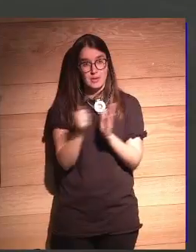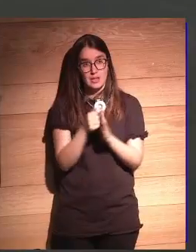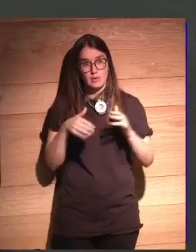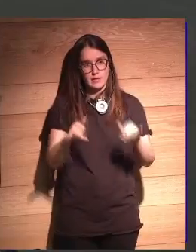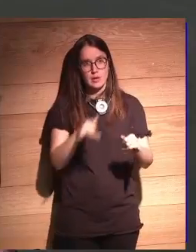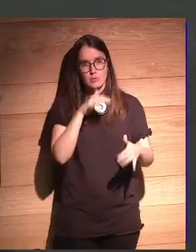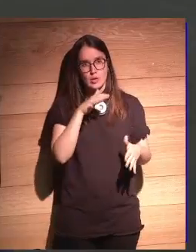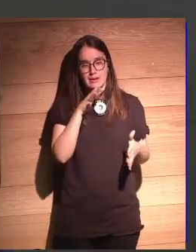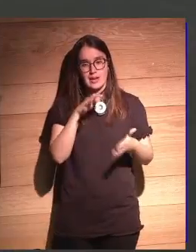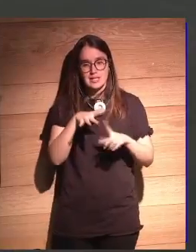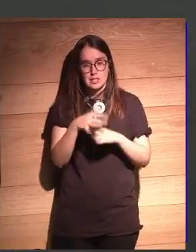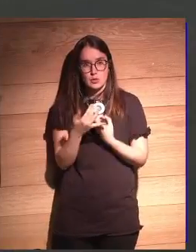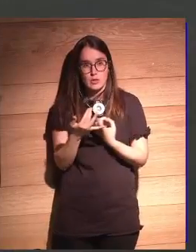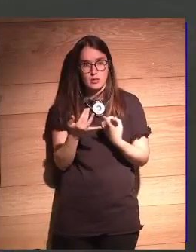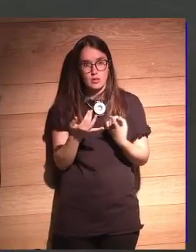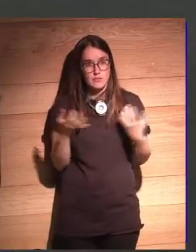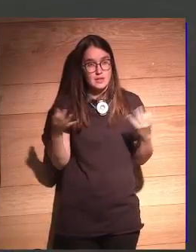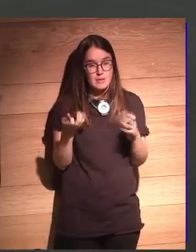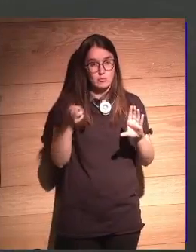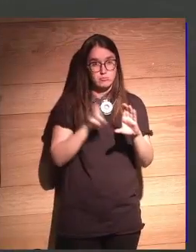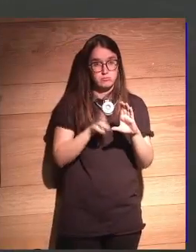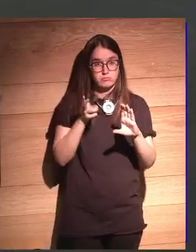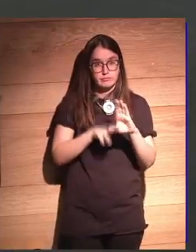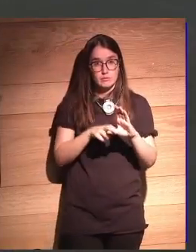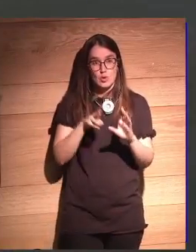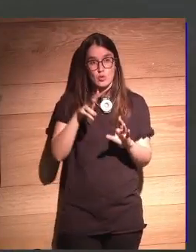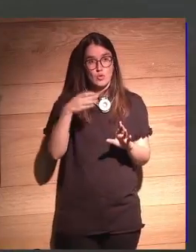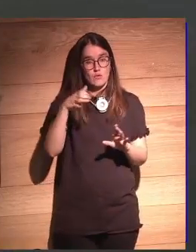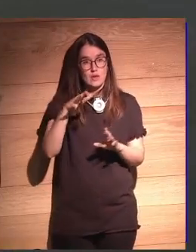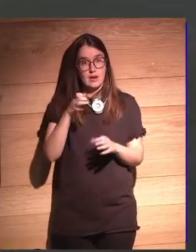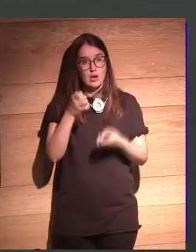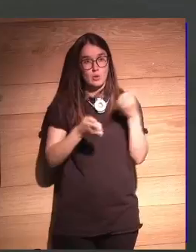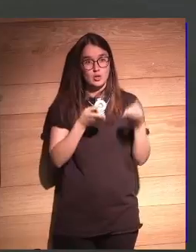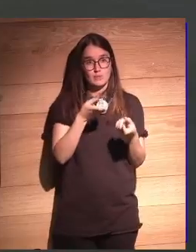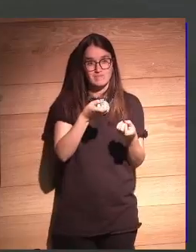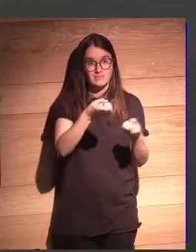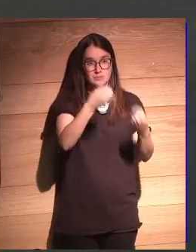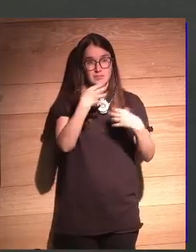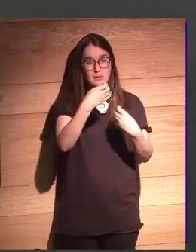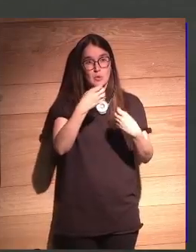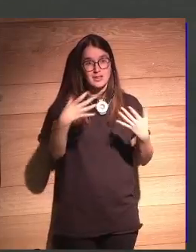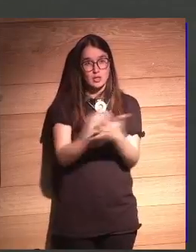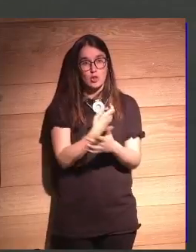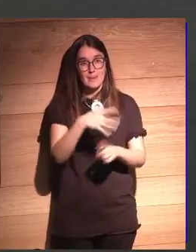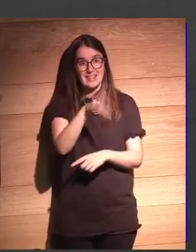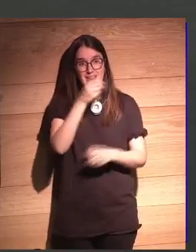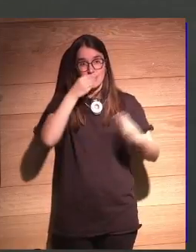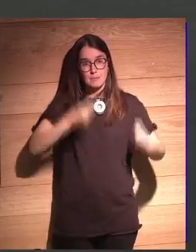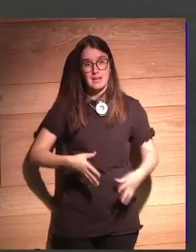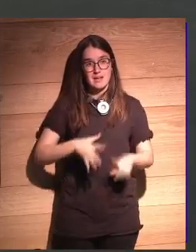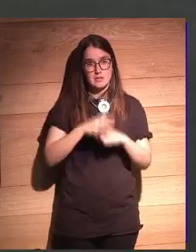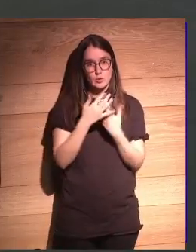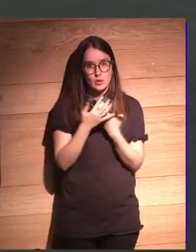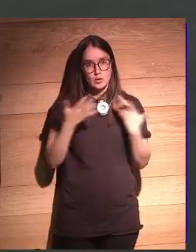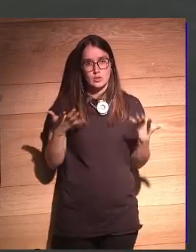I was talking with a driver yesterday, and I was forced to use